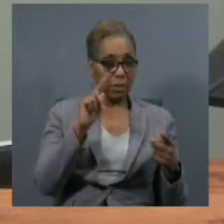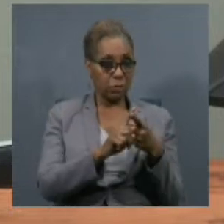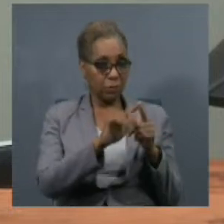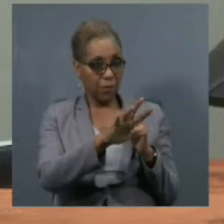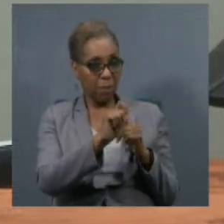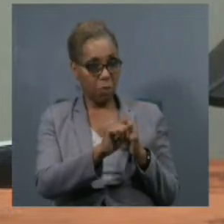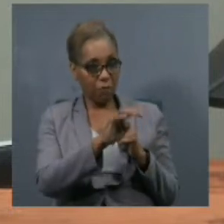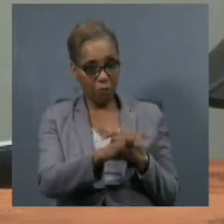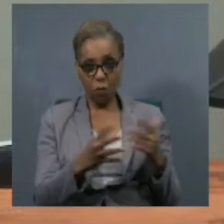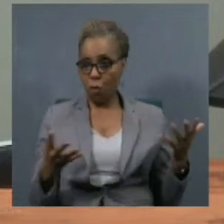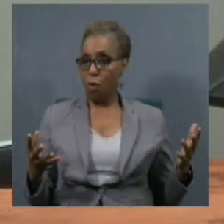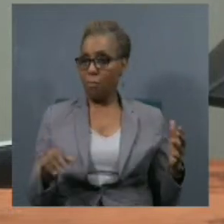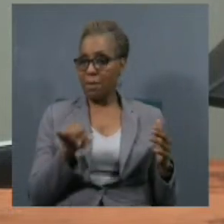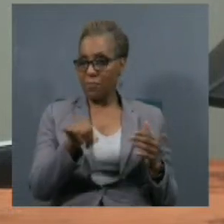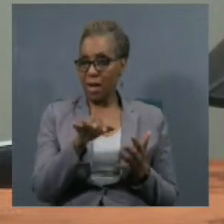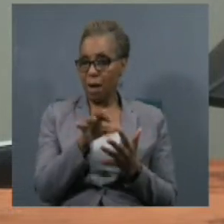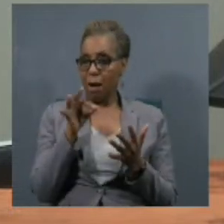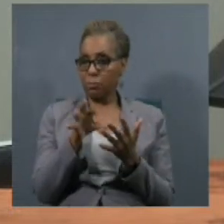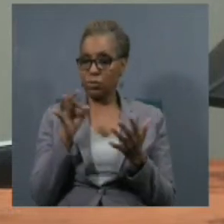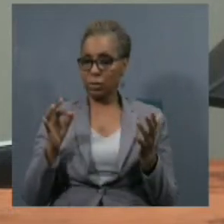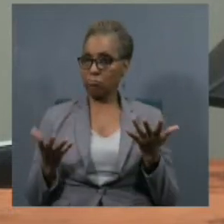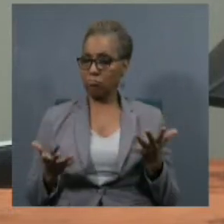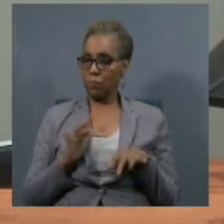I think that option's on the table.